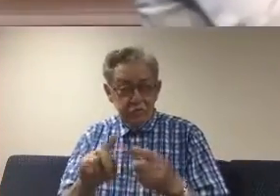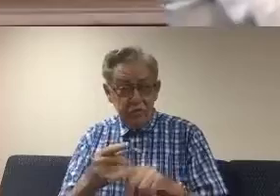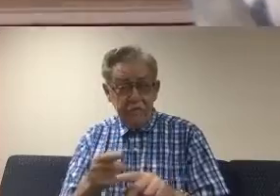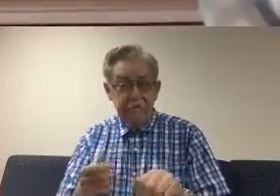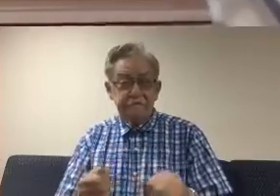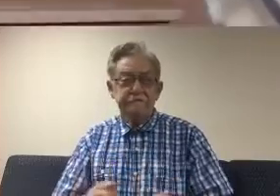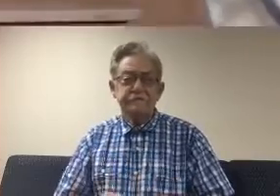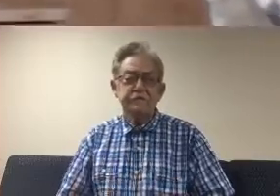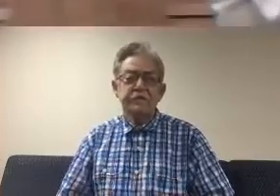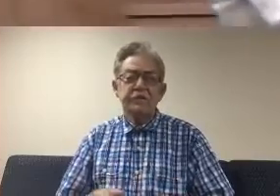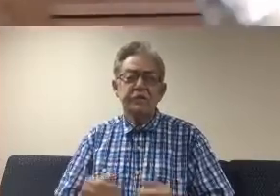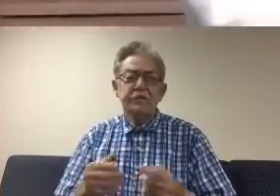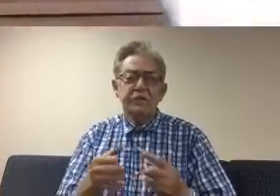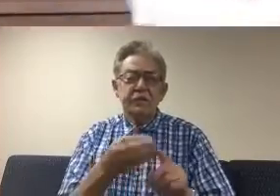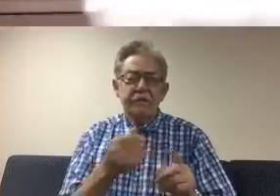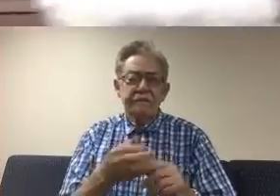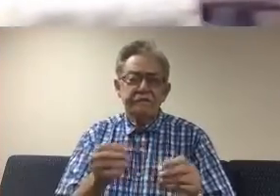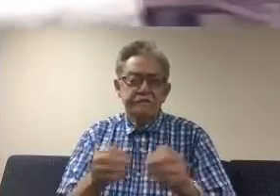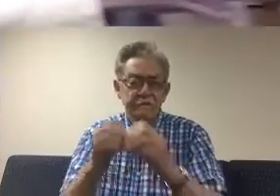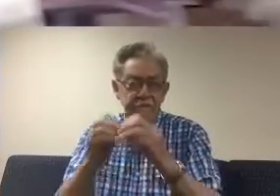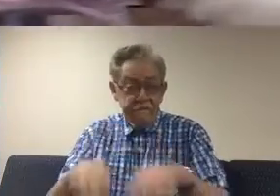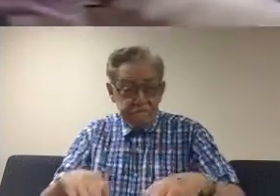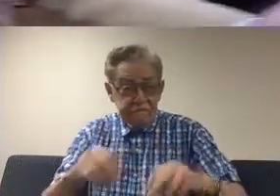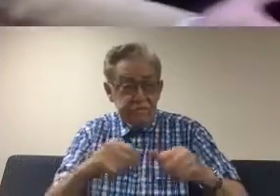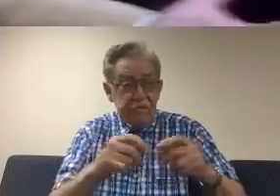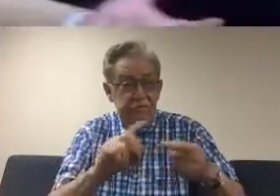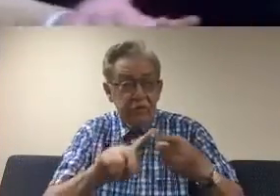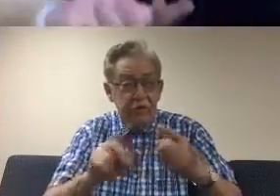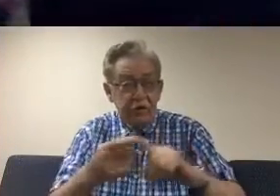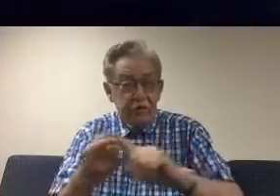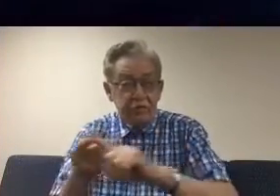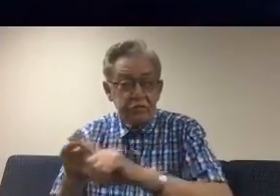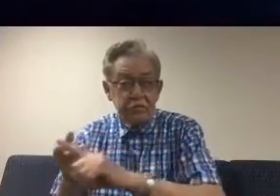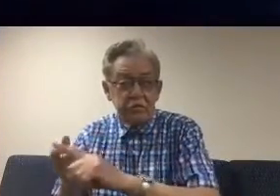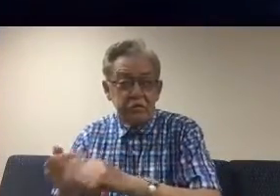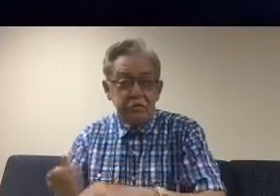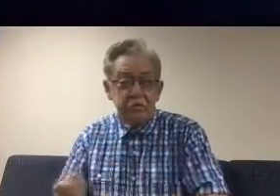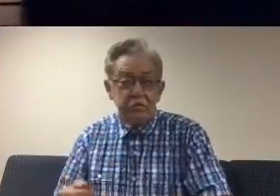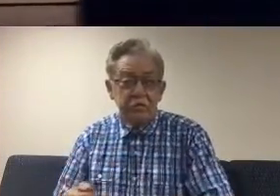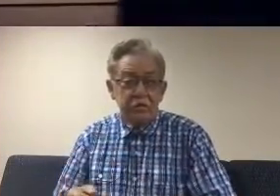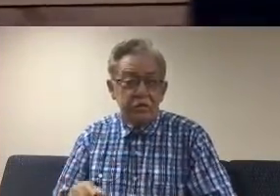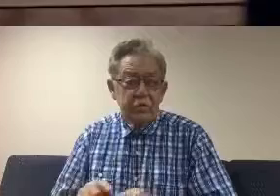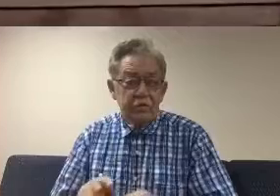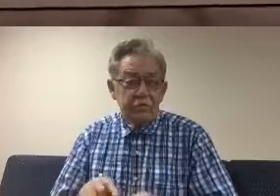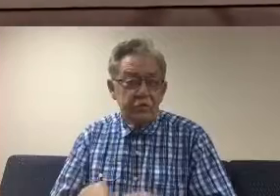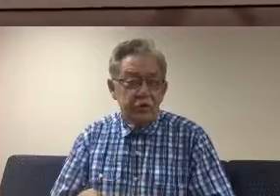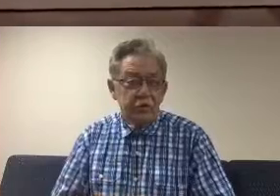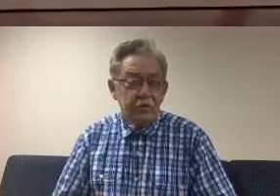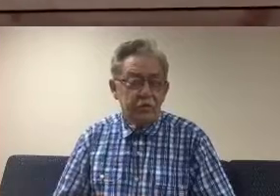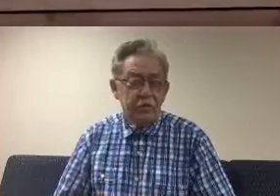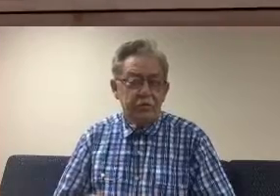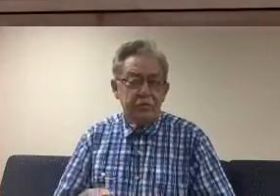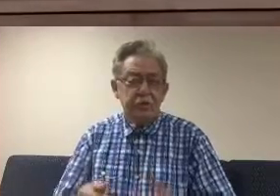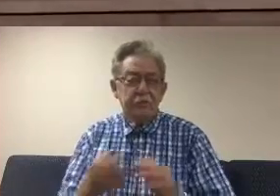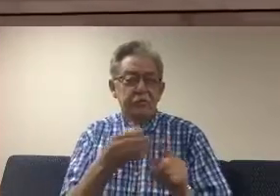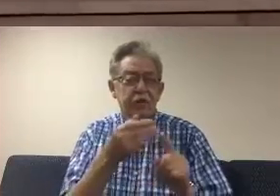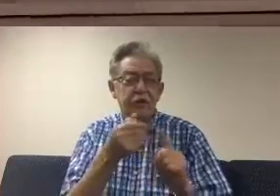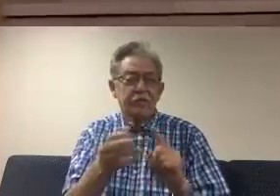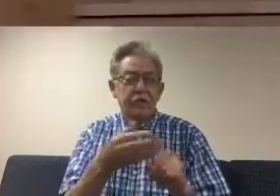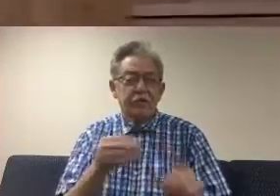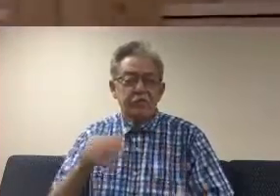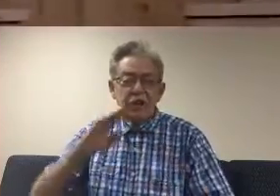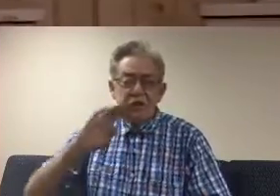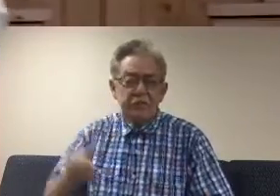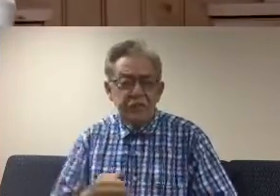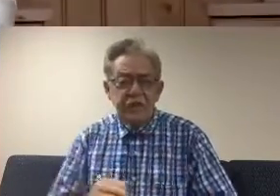popularity. We don't want to lose our friends. But popularity never defines truth. It didn't for Peter and John. Popularity